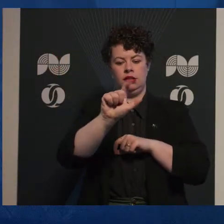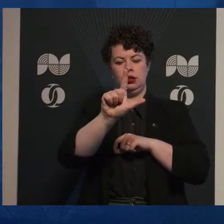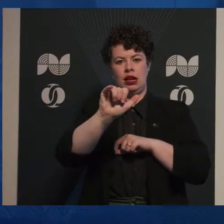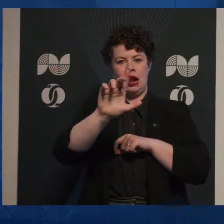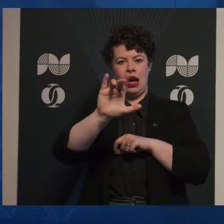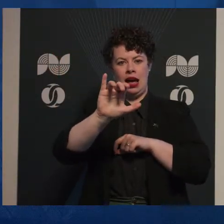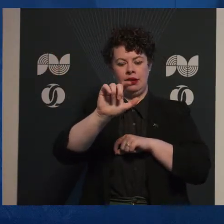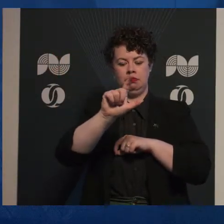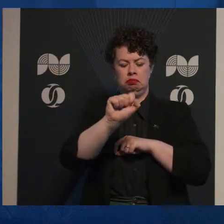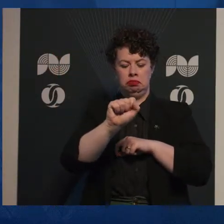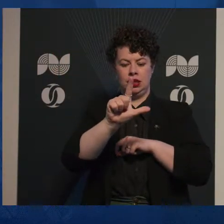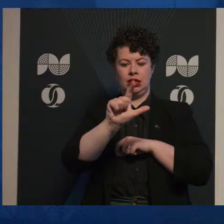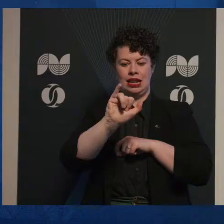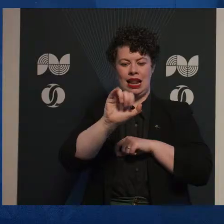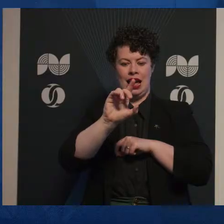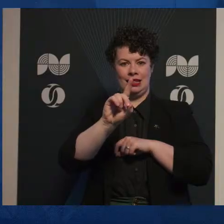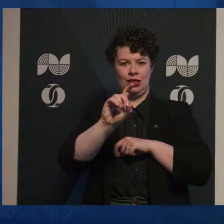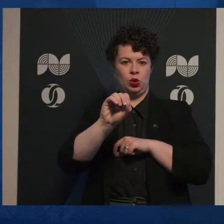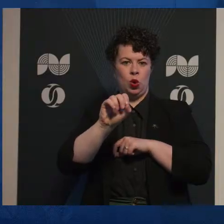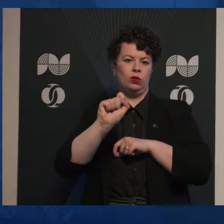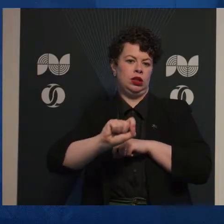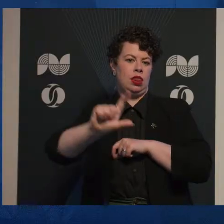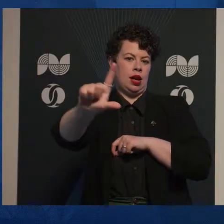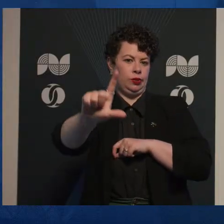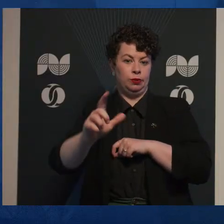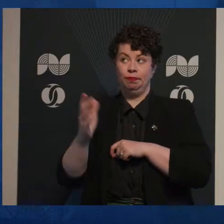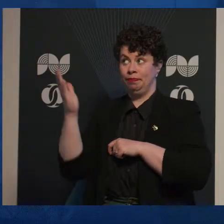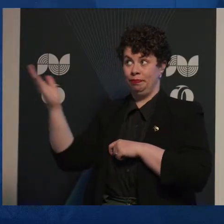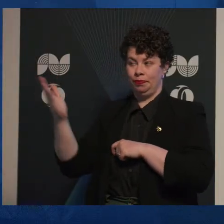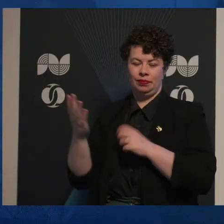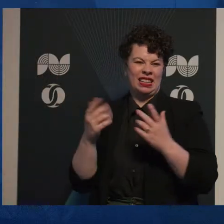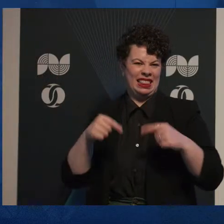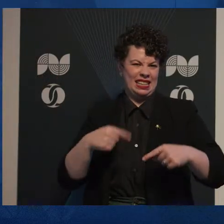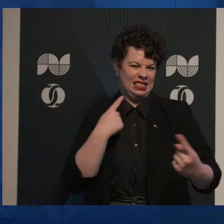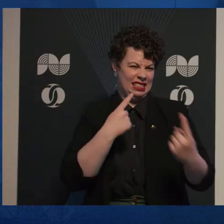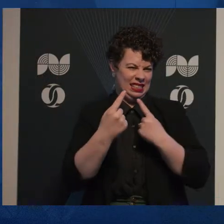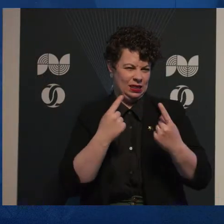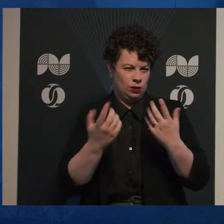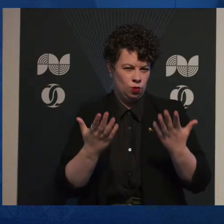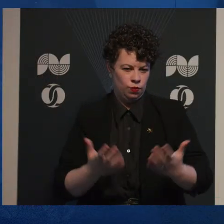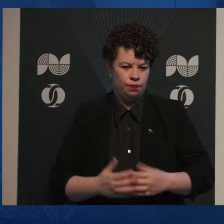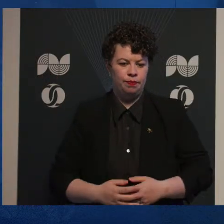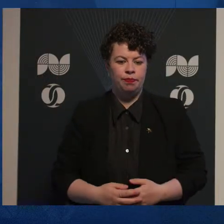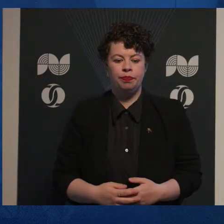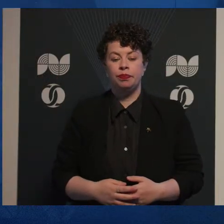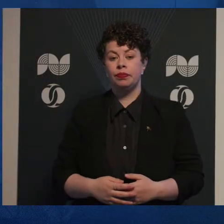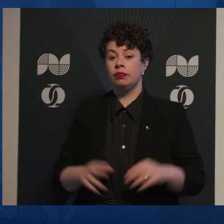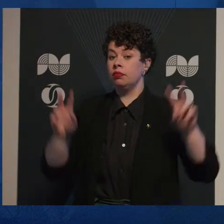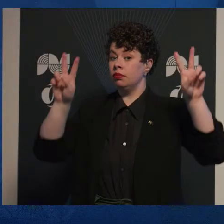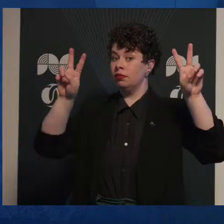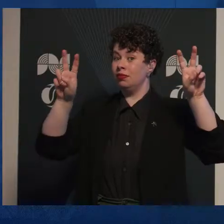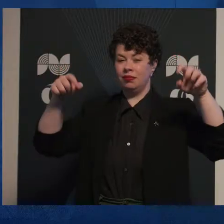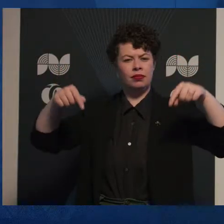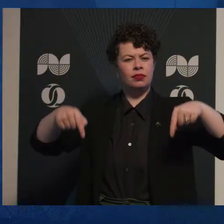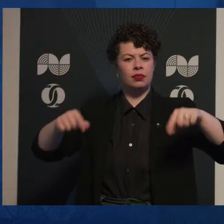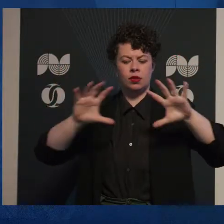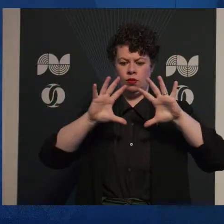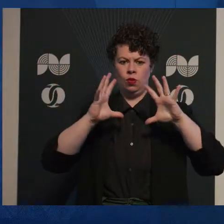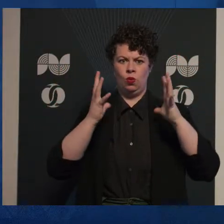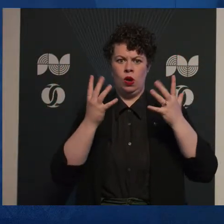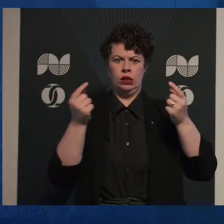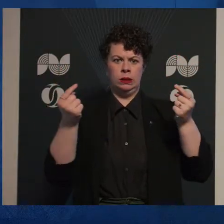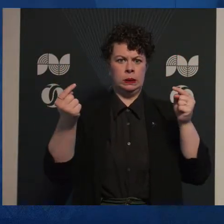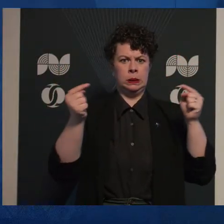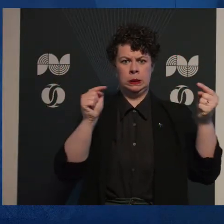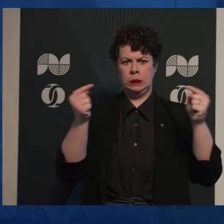as interactive as possible. The title of this panel is Geopolitics and Governance, the